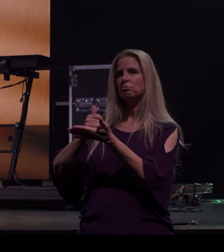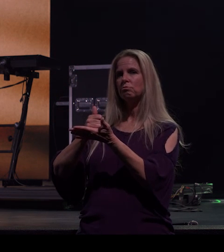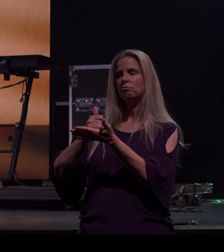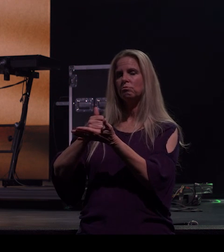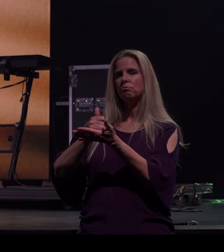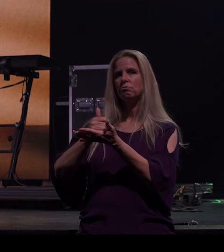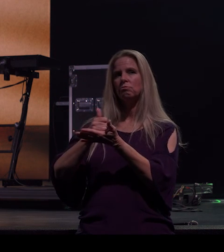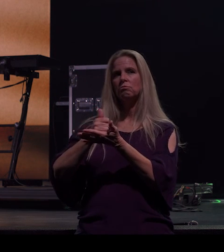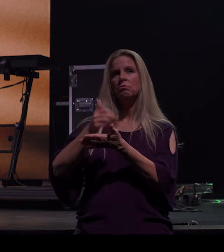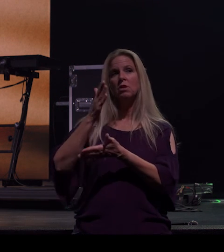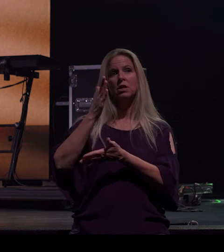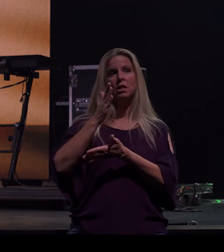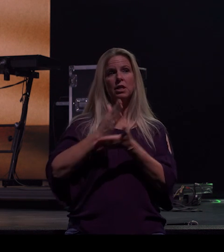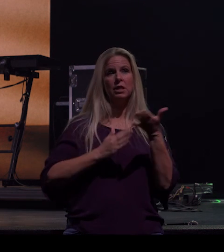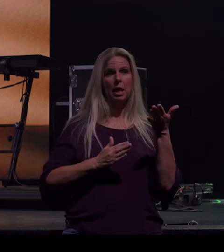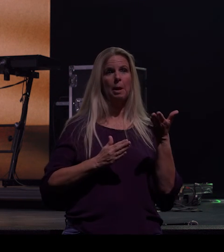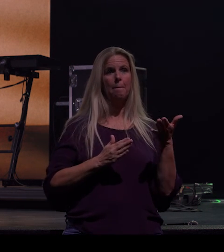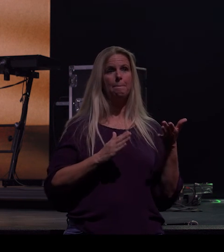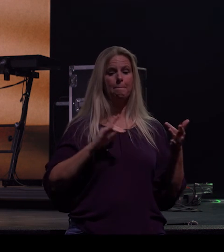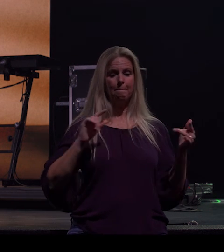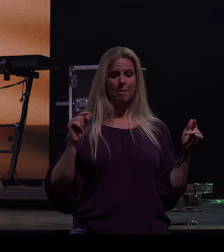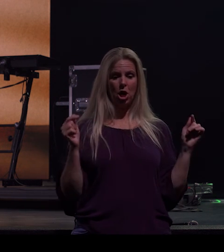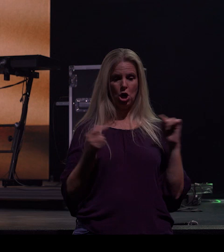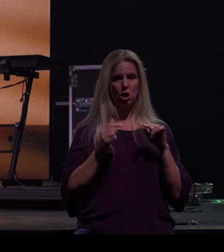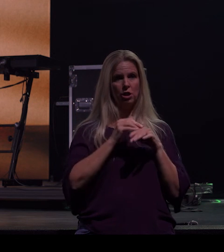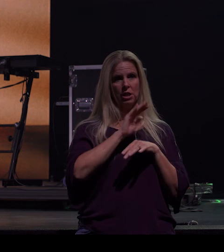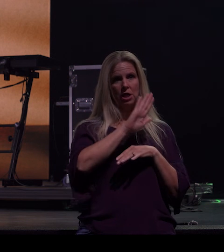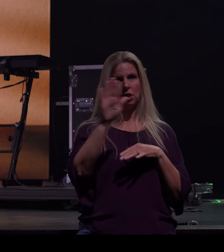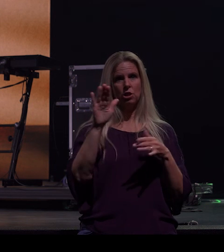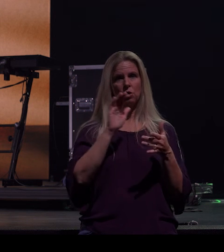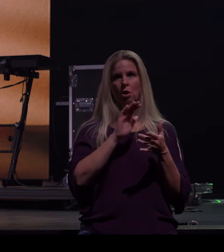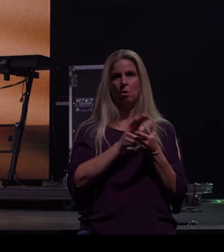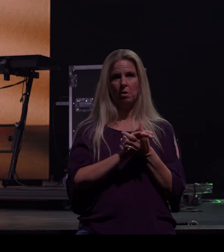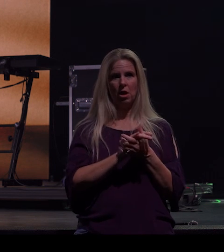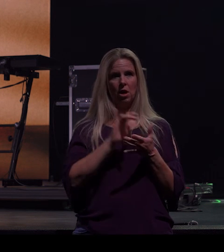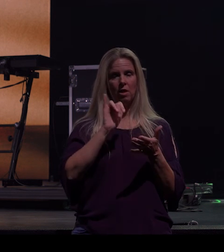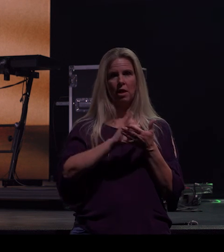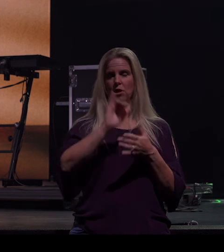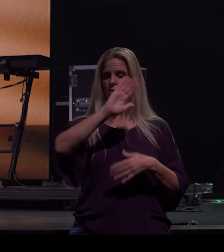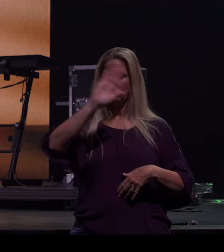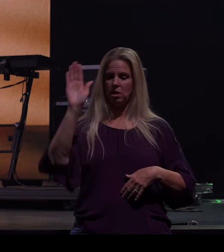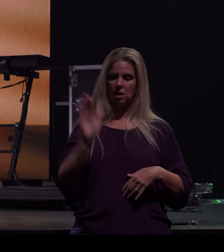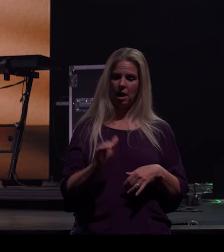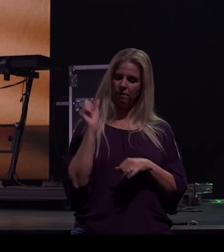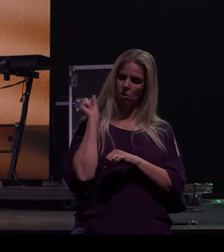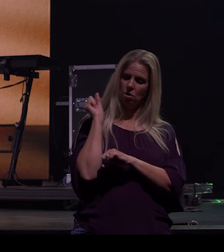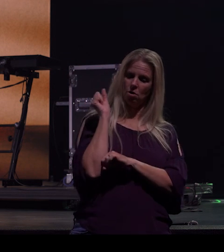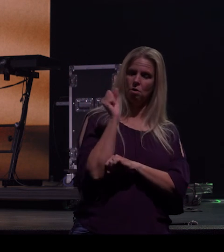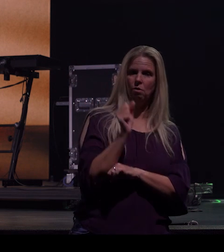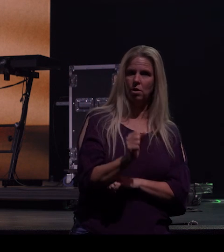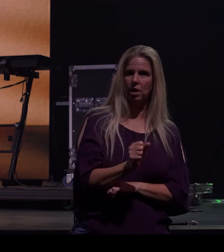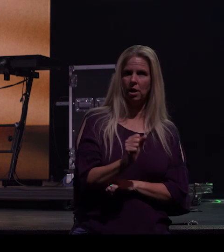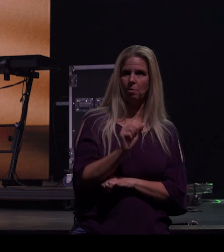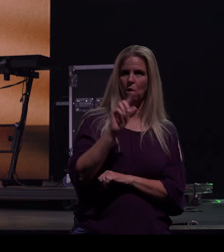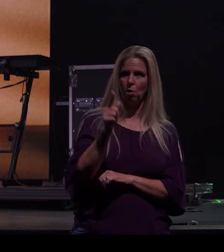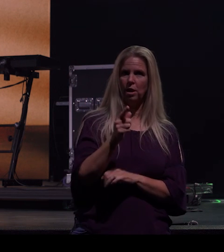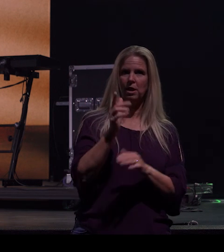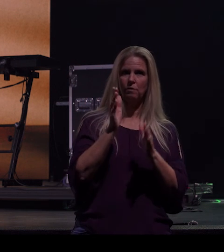There are some hurts in your marriage that you will never overcome unless you get